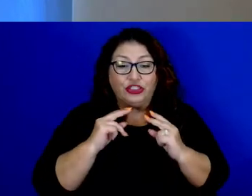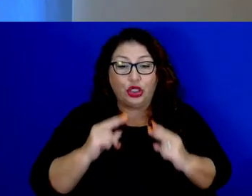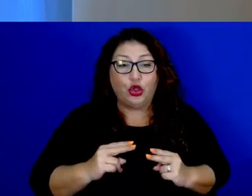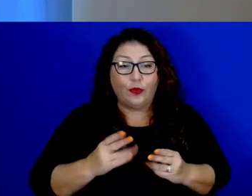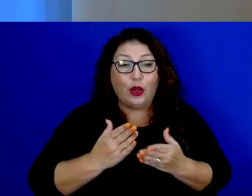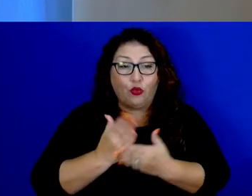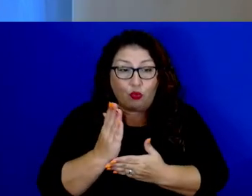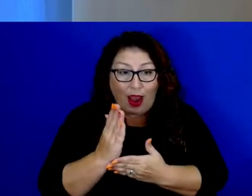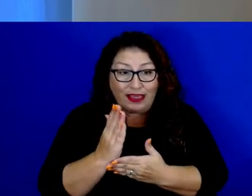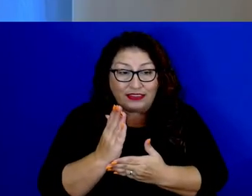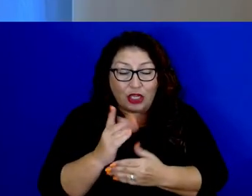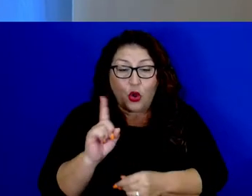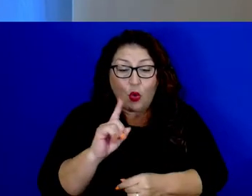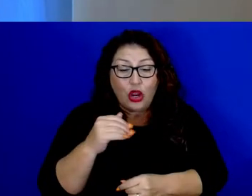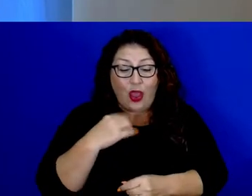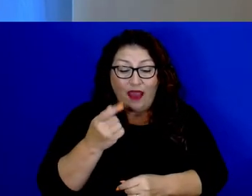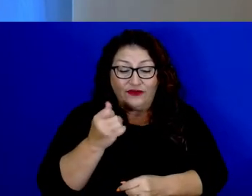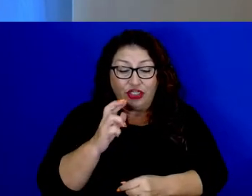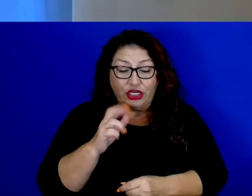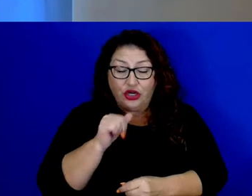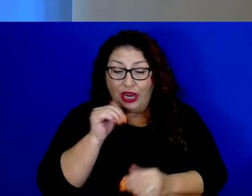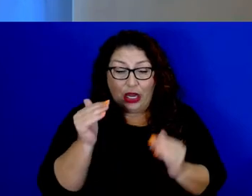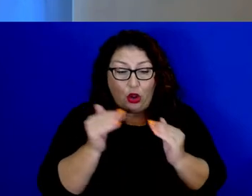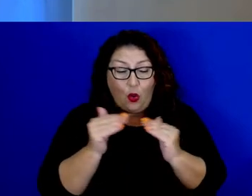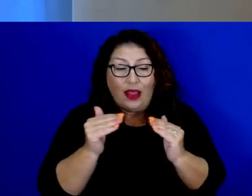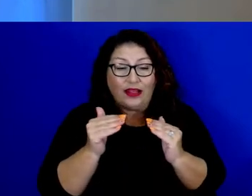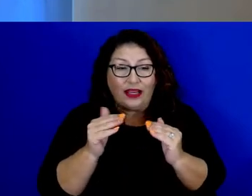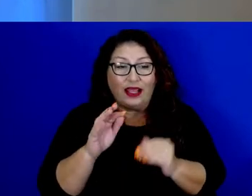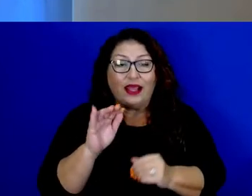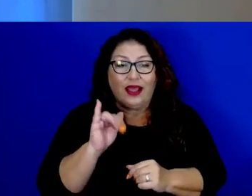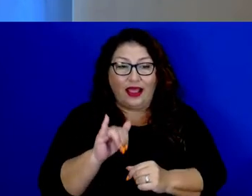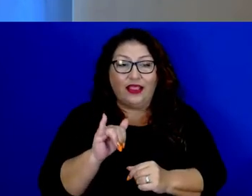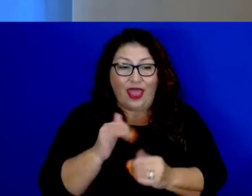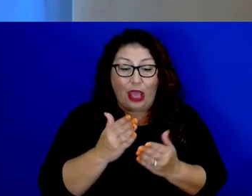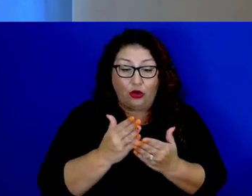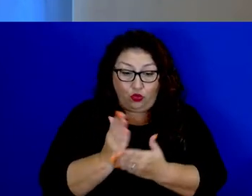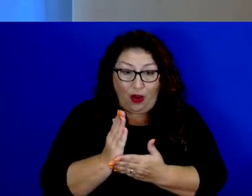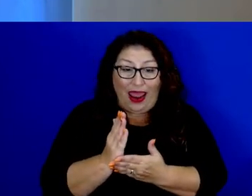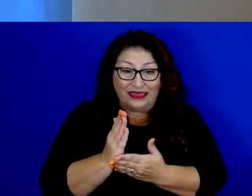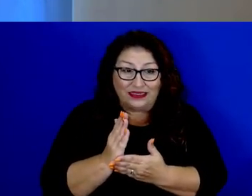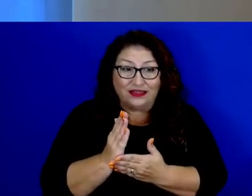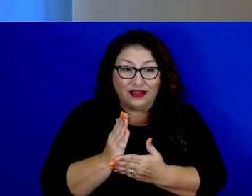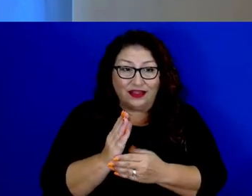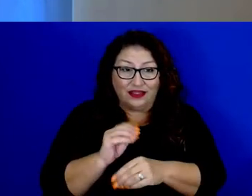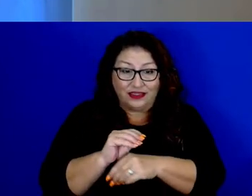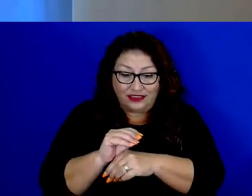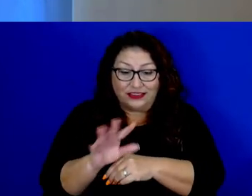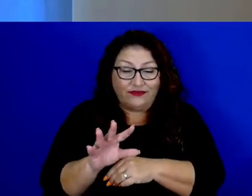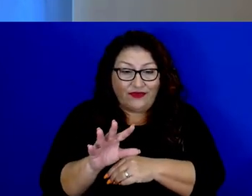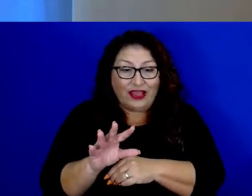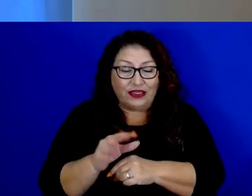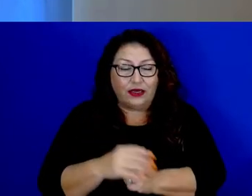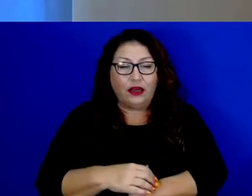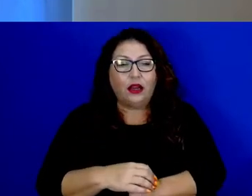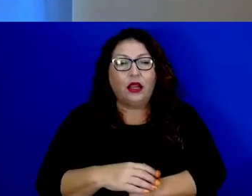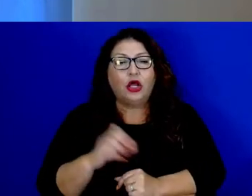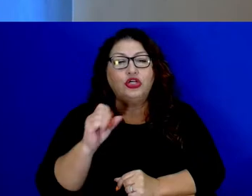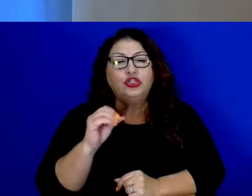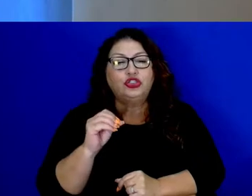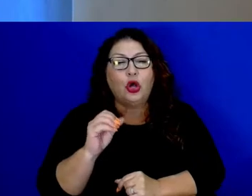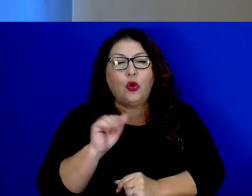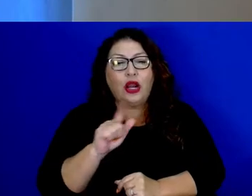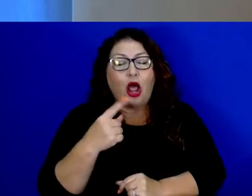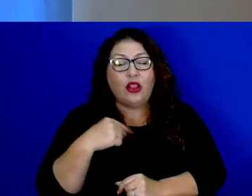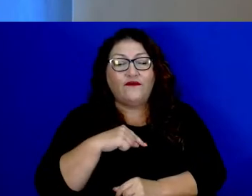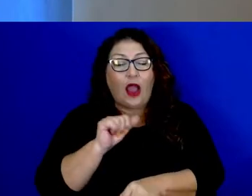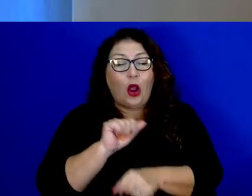gender inequalities, that right is very much compromised. So in all our work across the